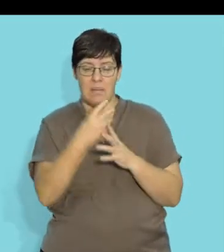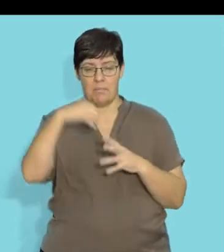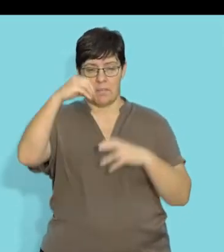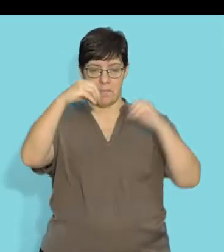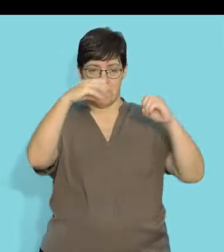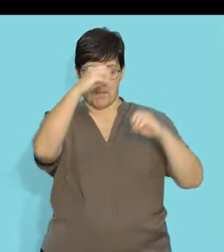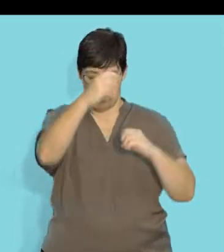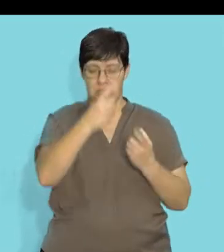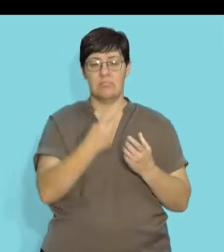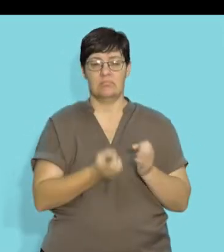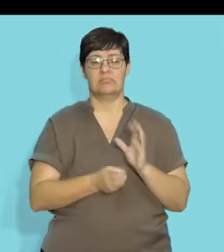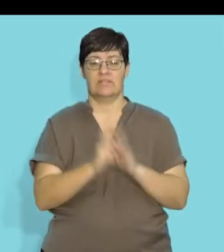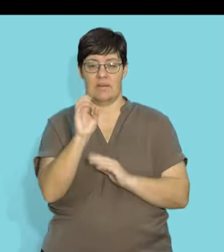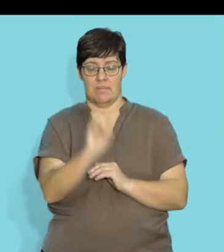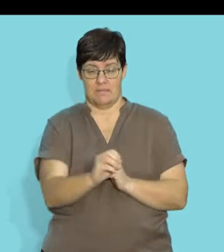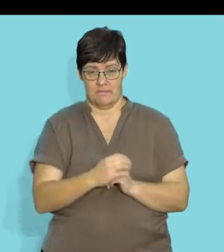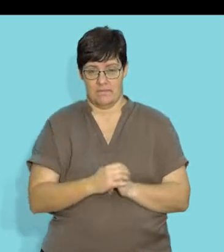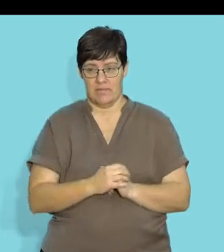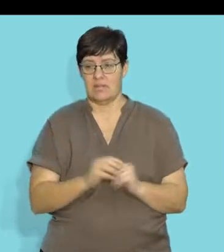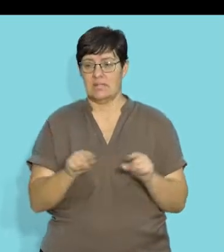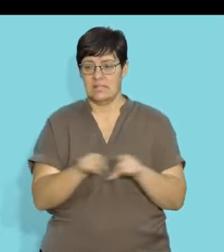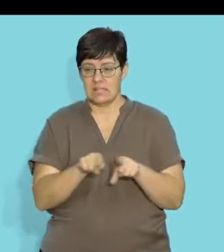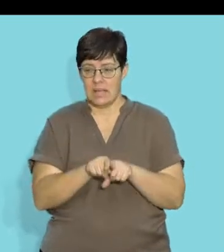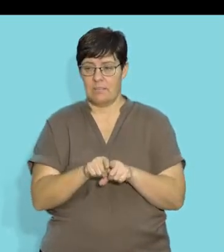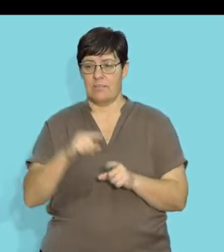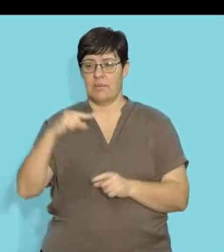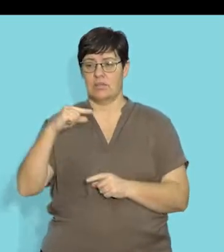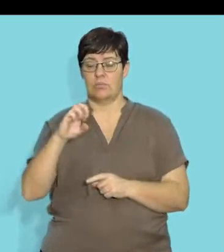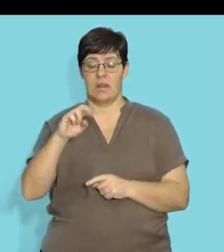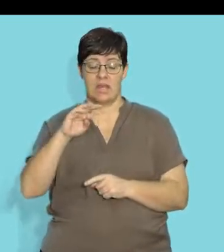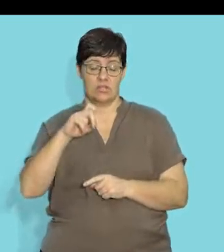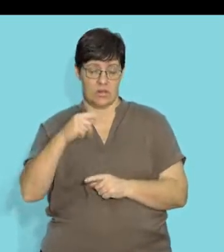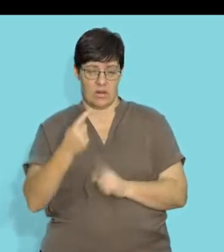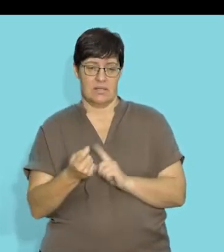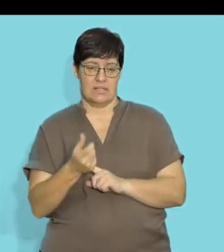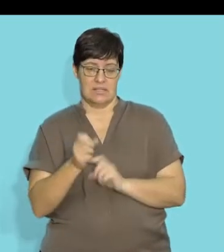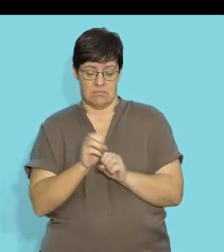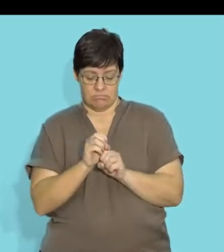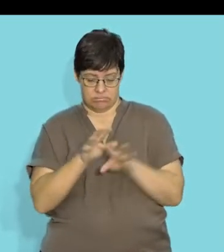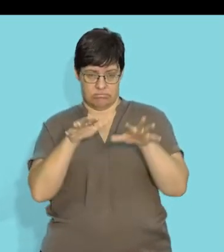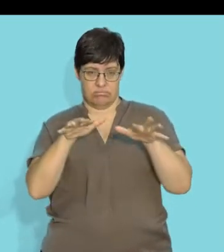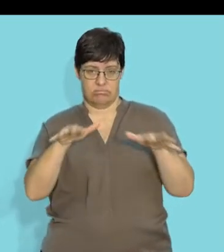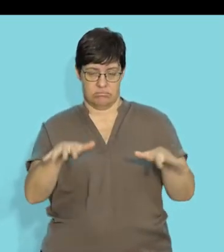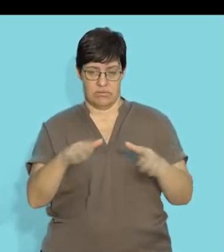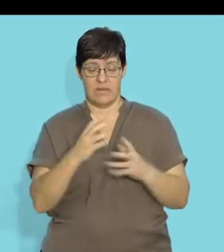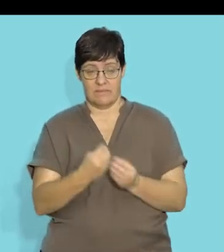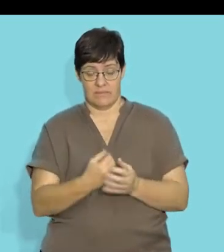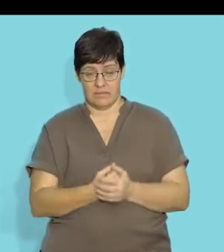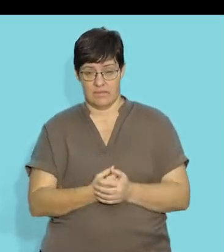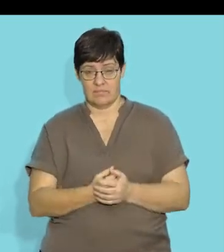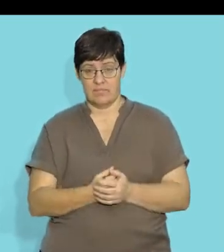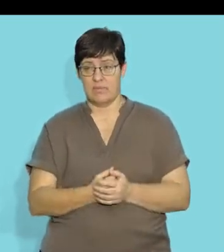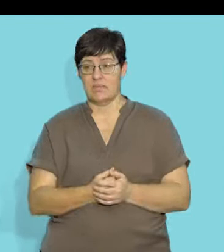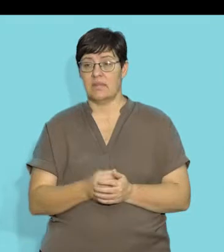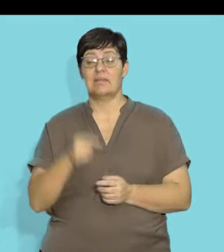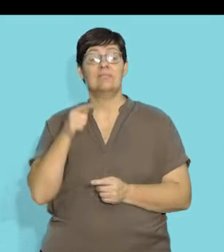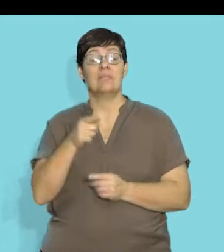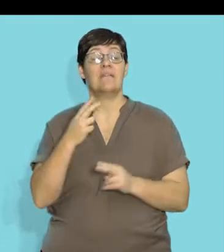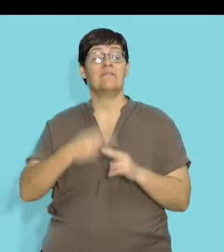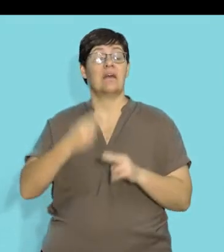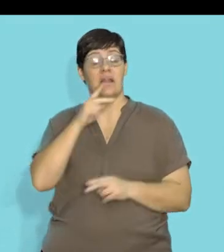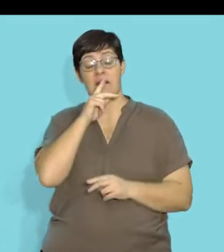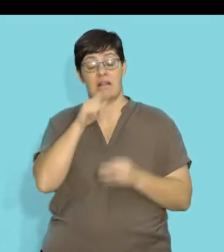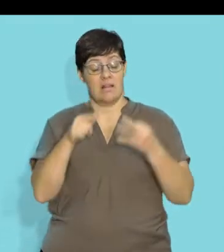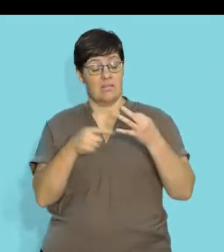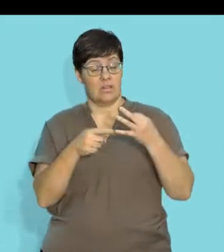buds. It's also important in the germination of seeds. And as I said, finally, the hormone that we're looking at